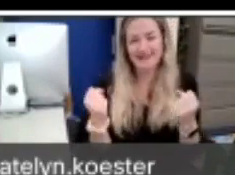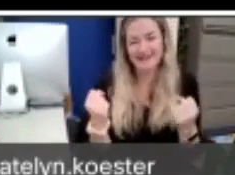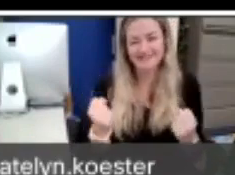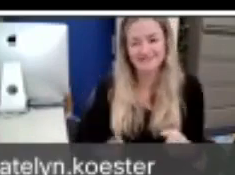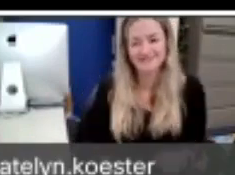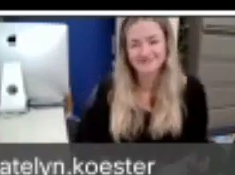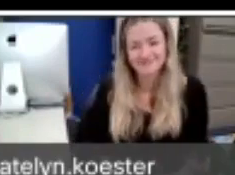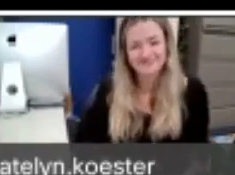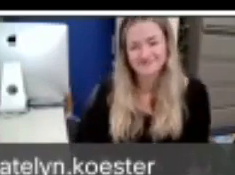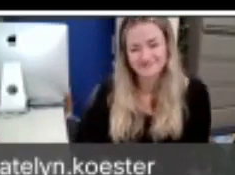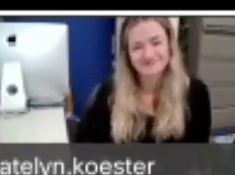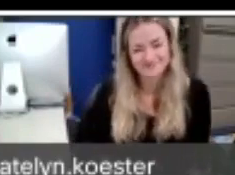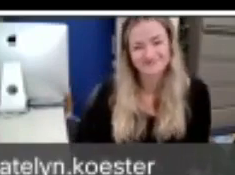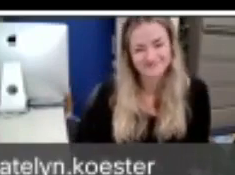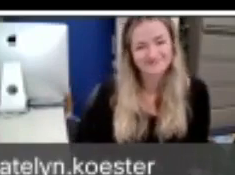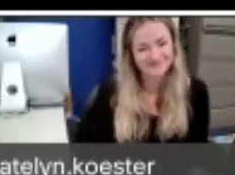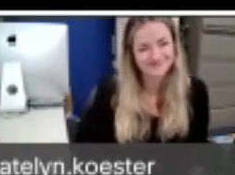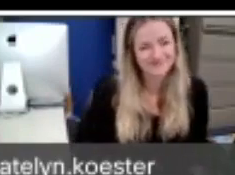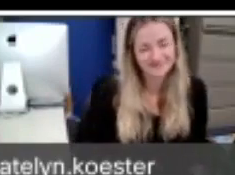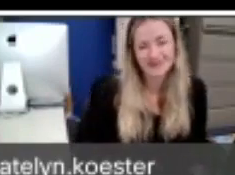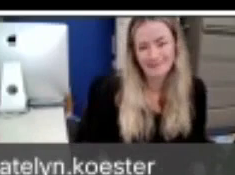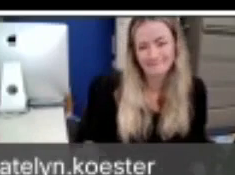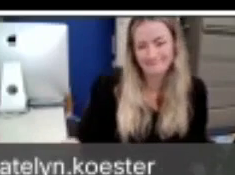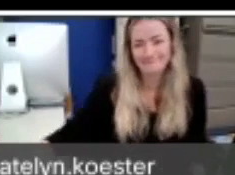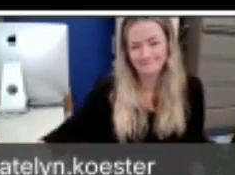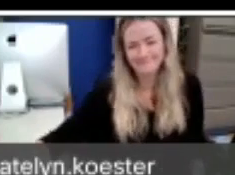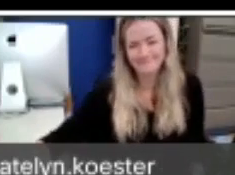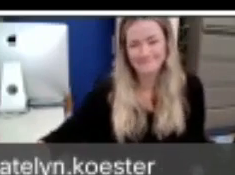Not every word has a sign.